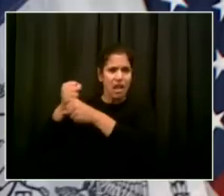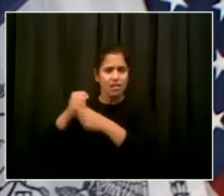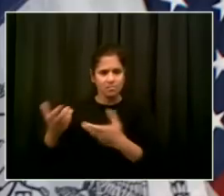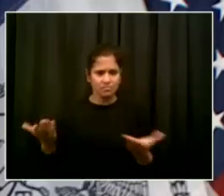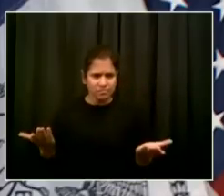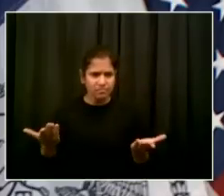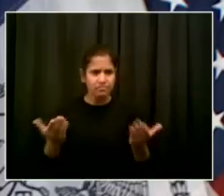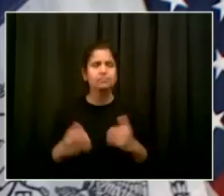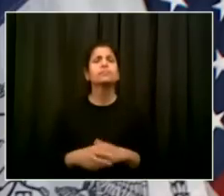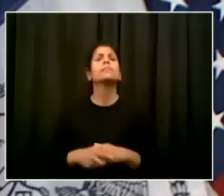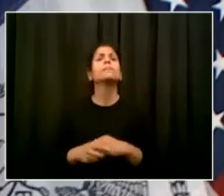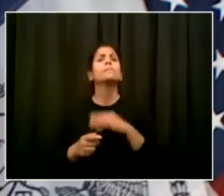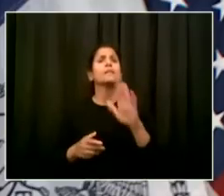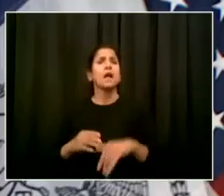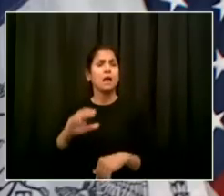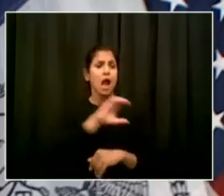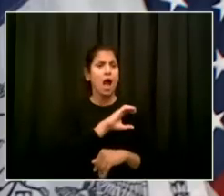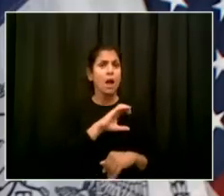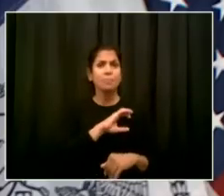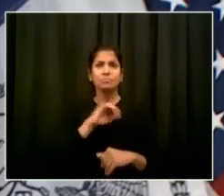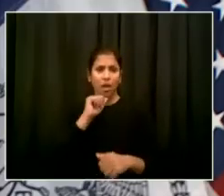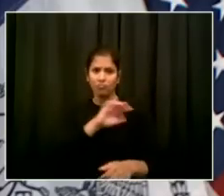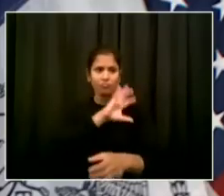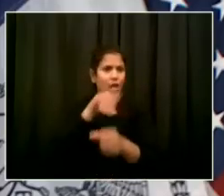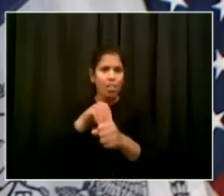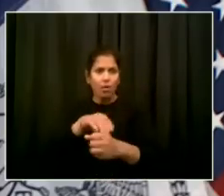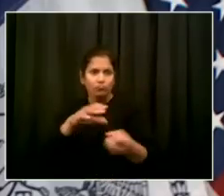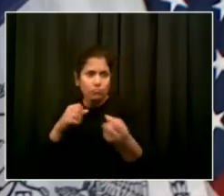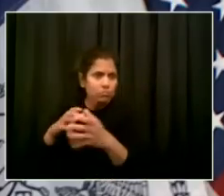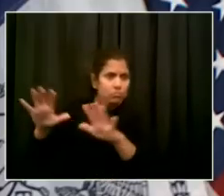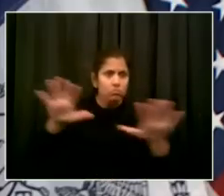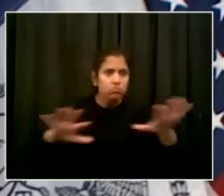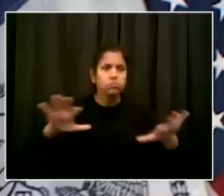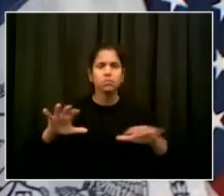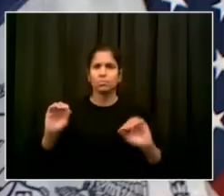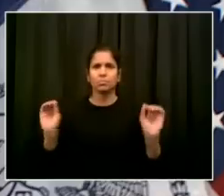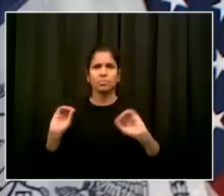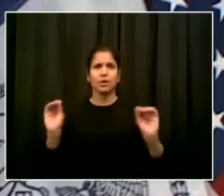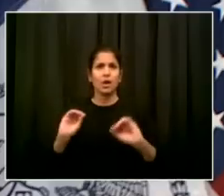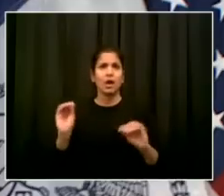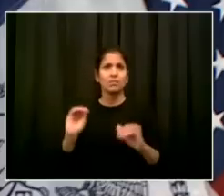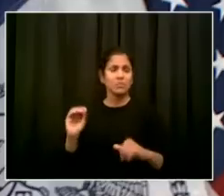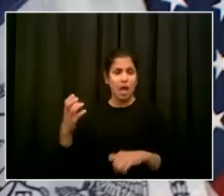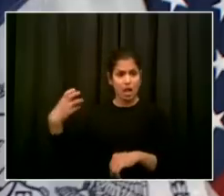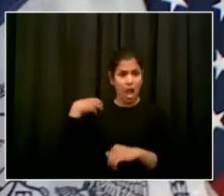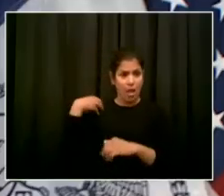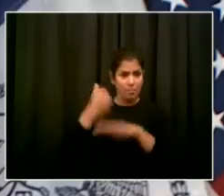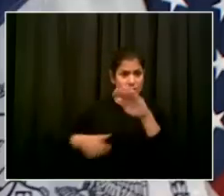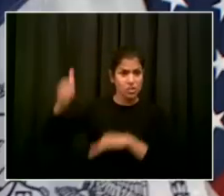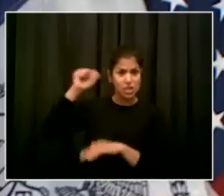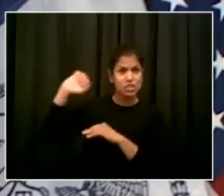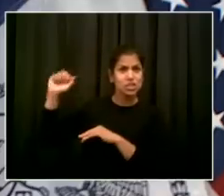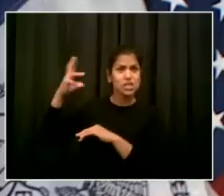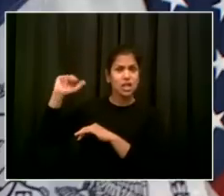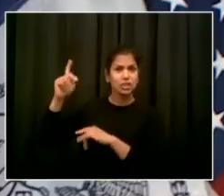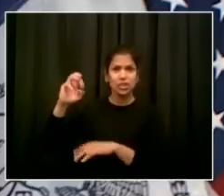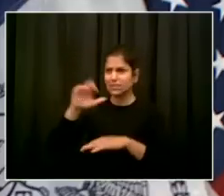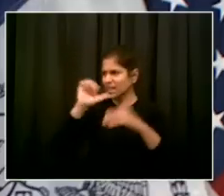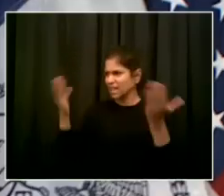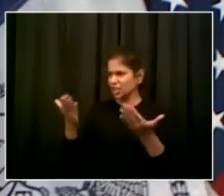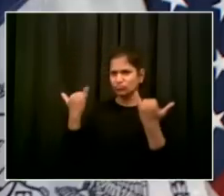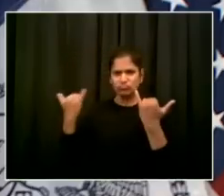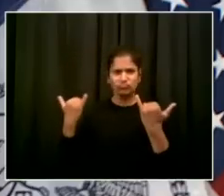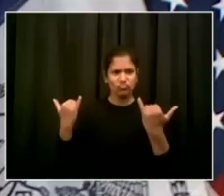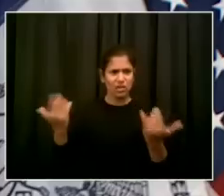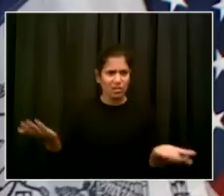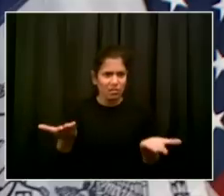in this press conference today. How are you getting a hold of this situation? Gloria, first of all, I saw the video of the